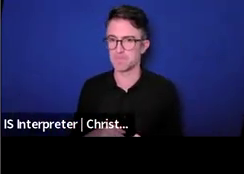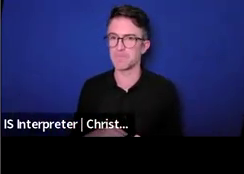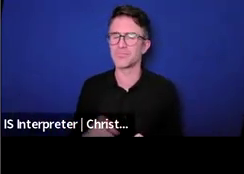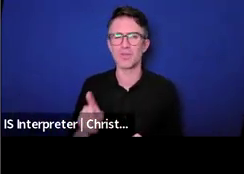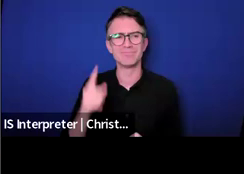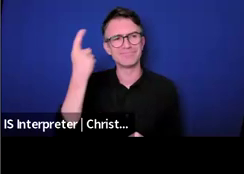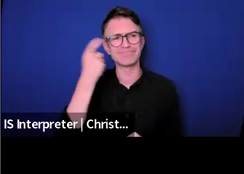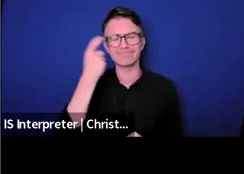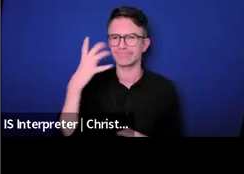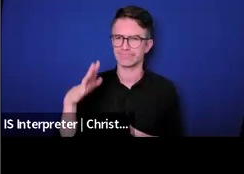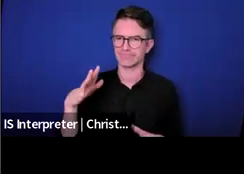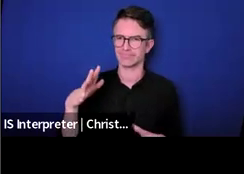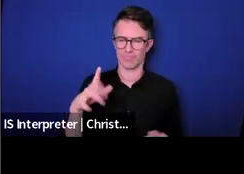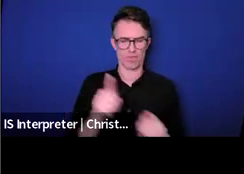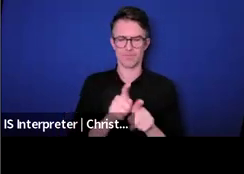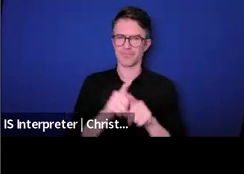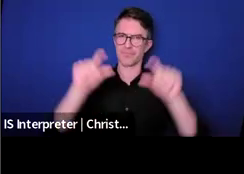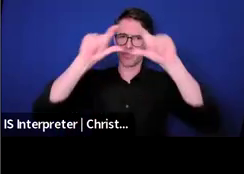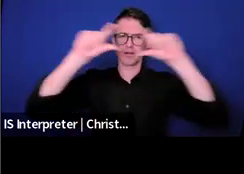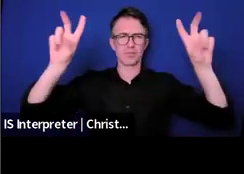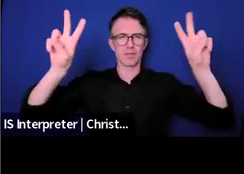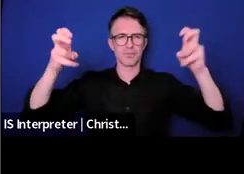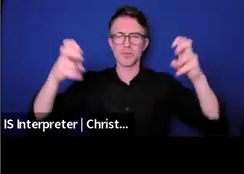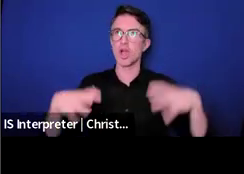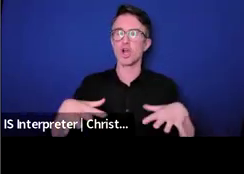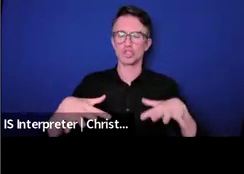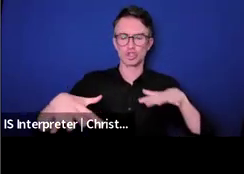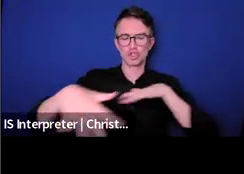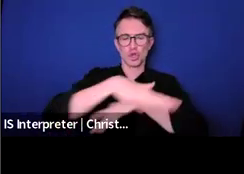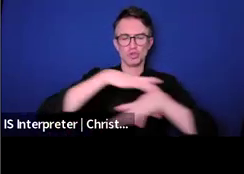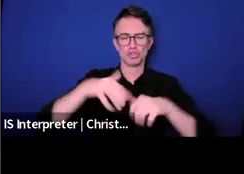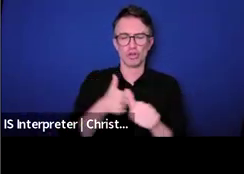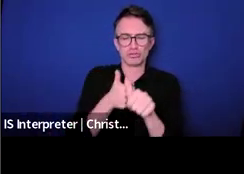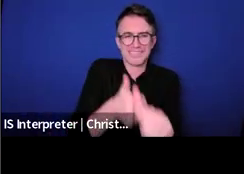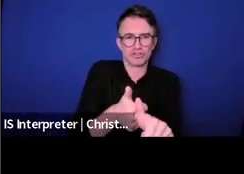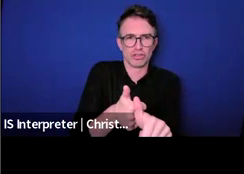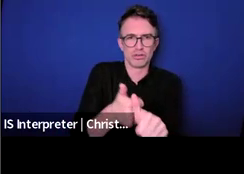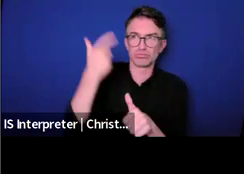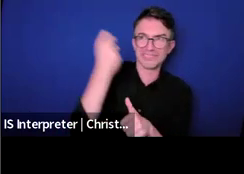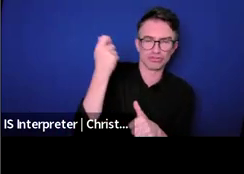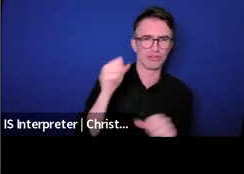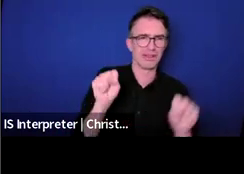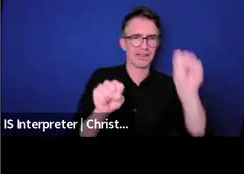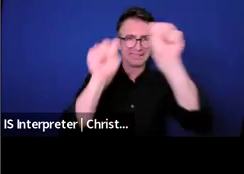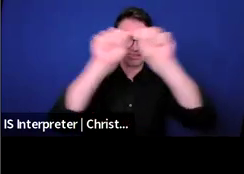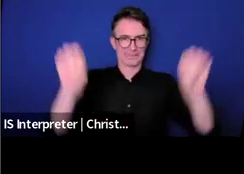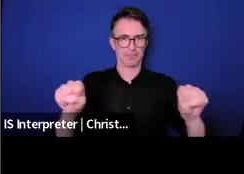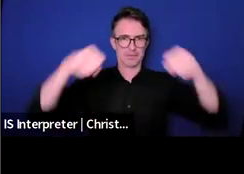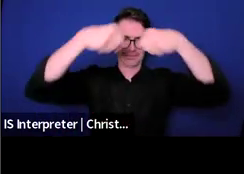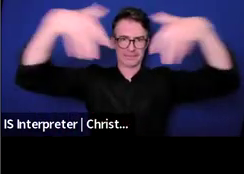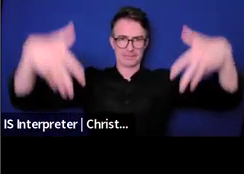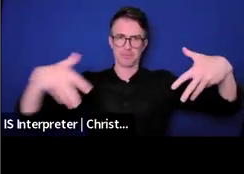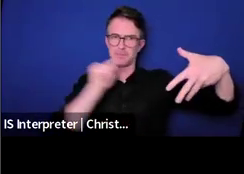Lauren has already introduced, I don't need to go into detail why we're taking the systems approach and why countries should be taking the systems